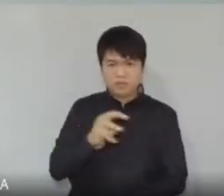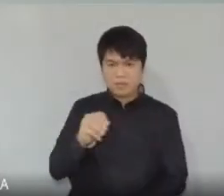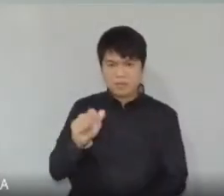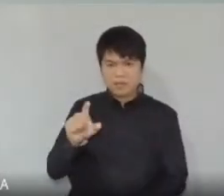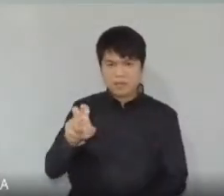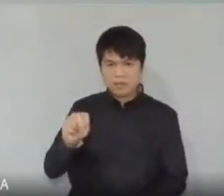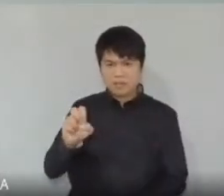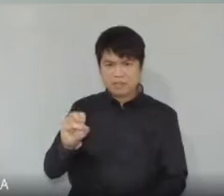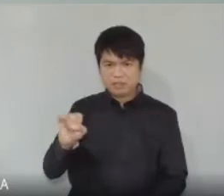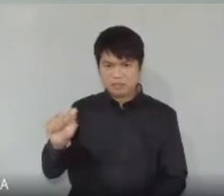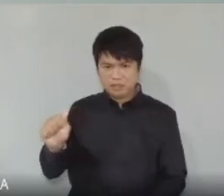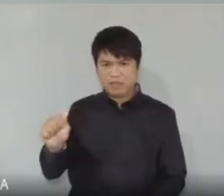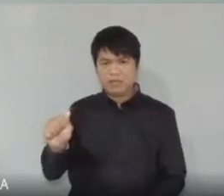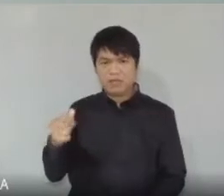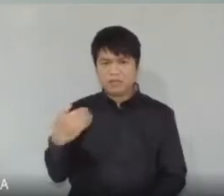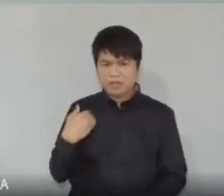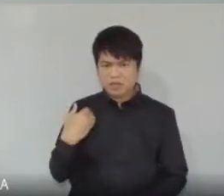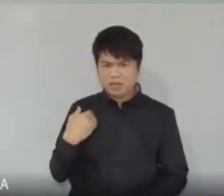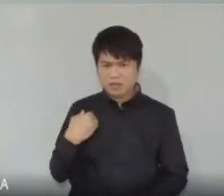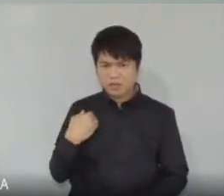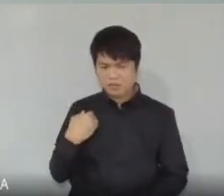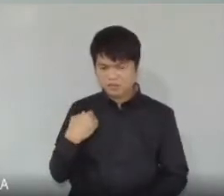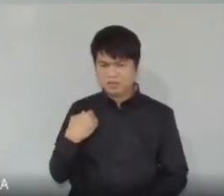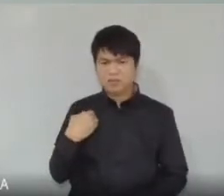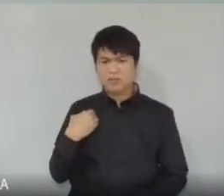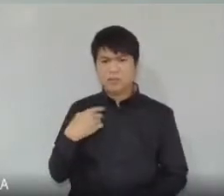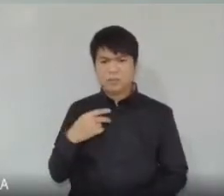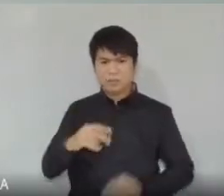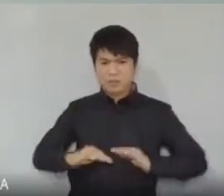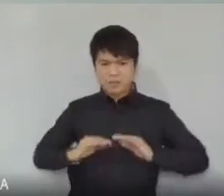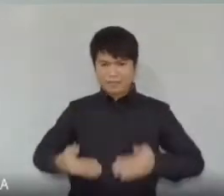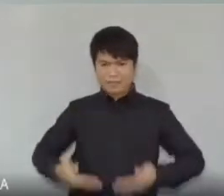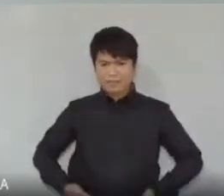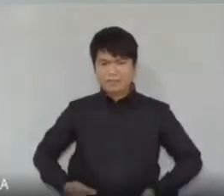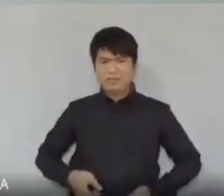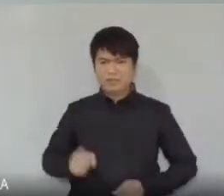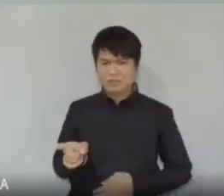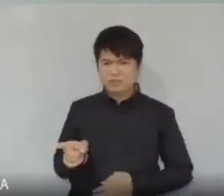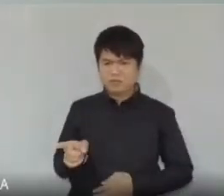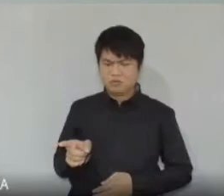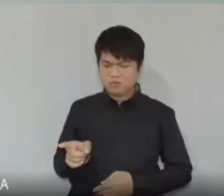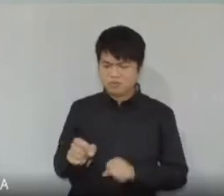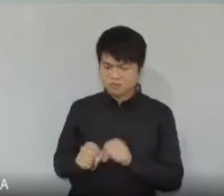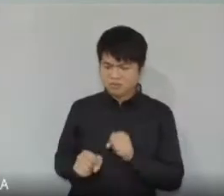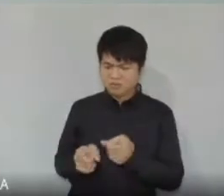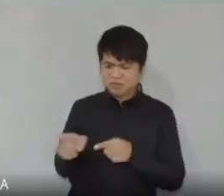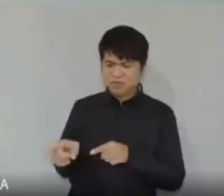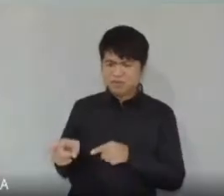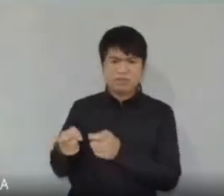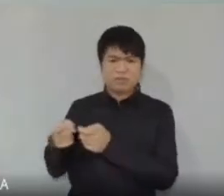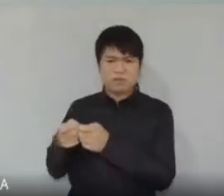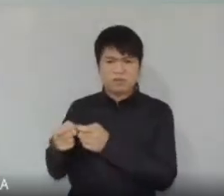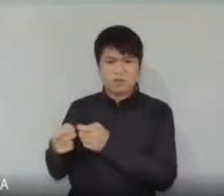general practitioner, but he needs to consult a medical specialist,